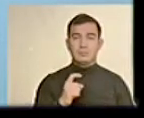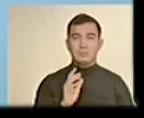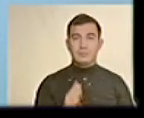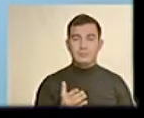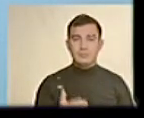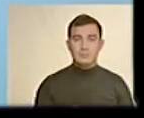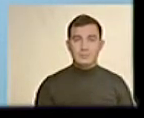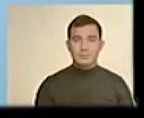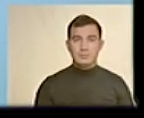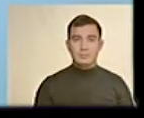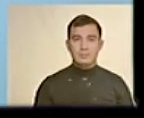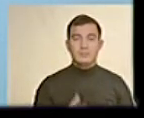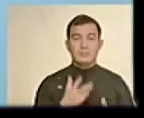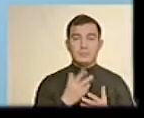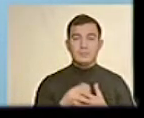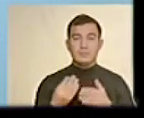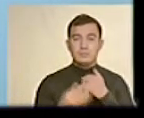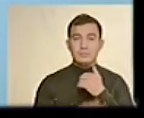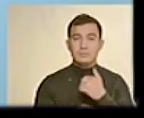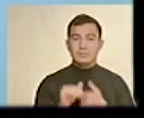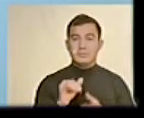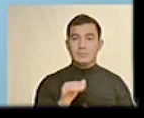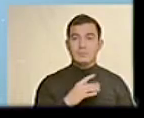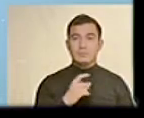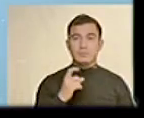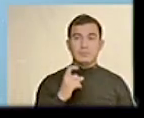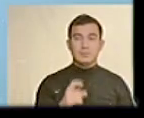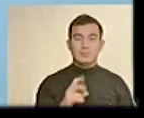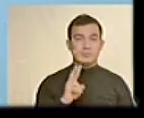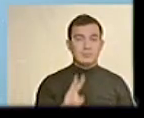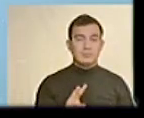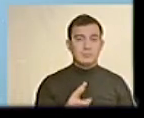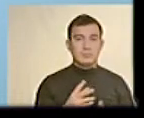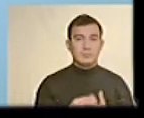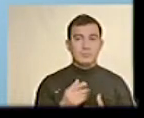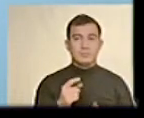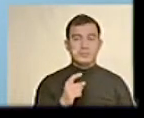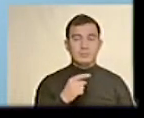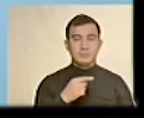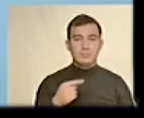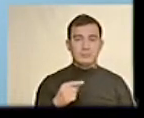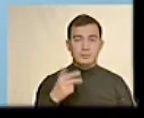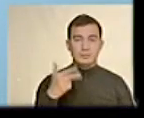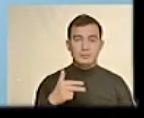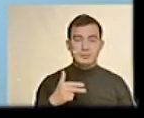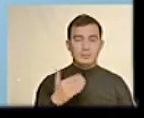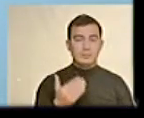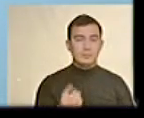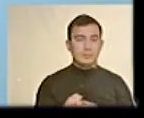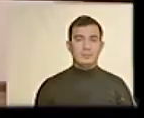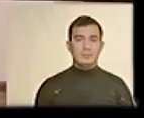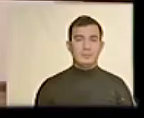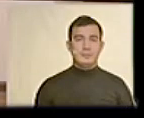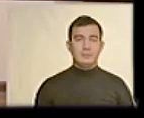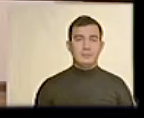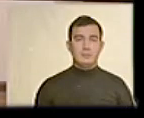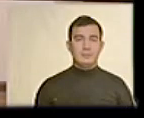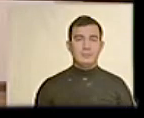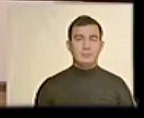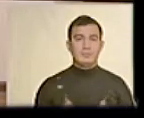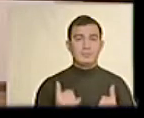Va so'nggi natijamiz x kvadrat plus x minus 30 ifodani hosil qilamiz.